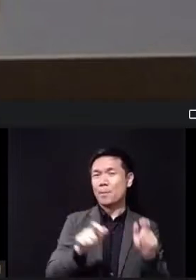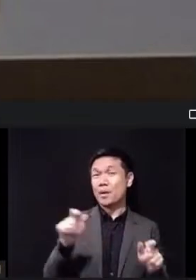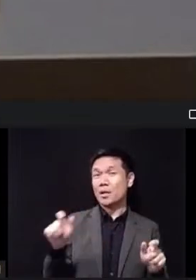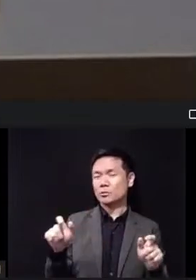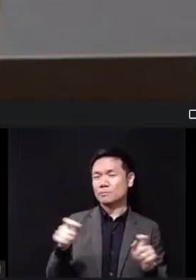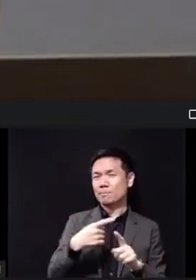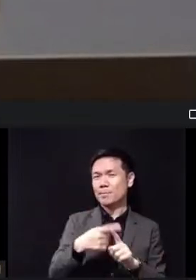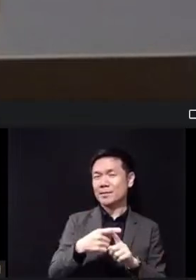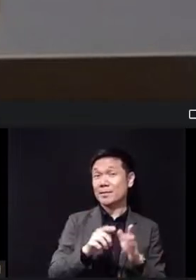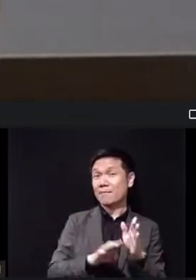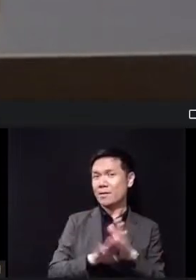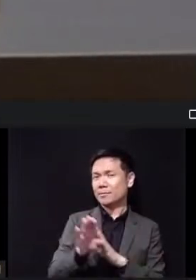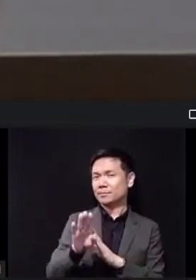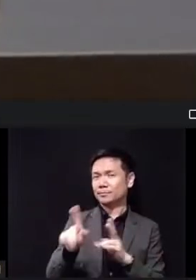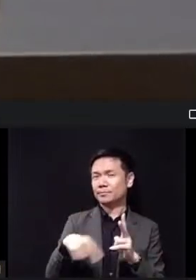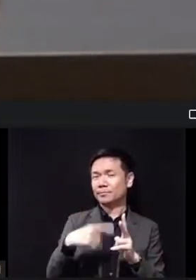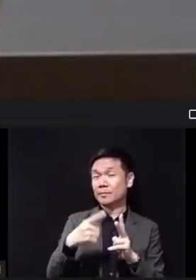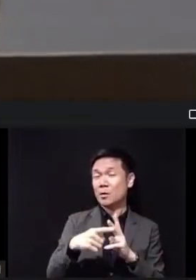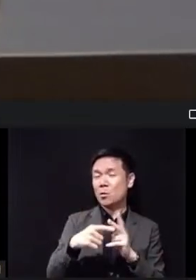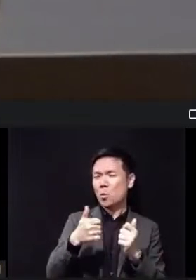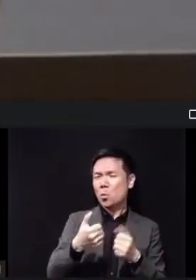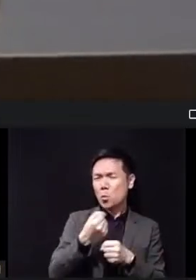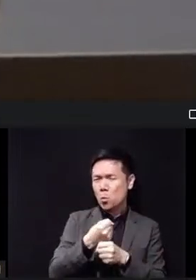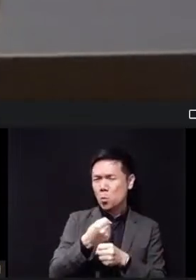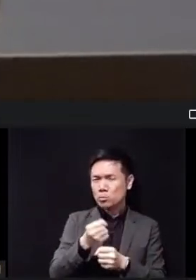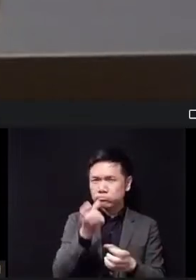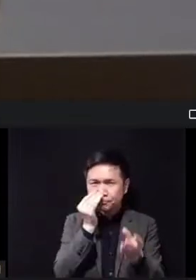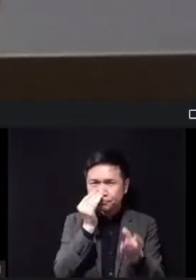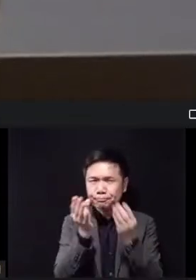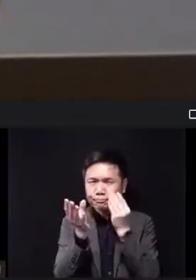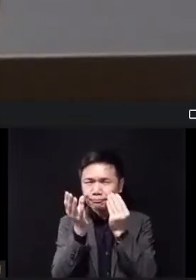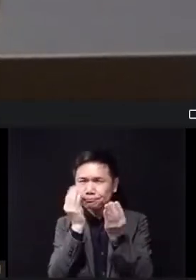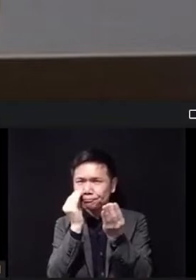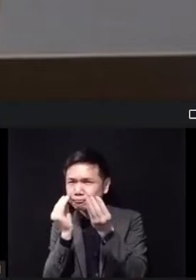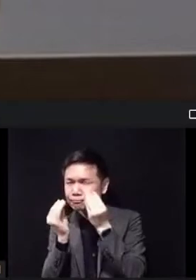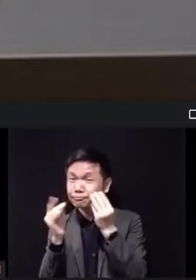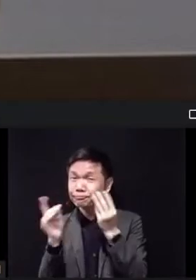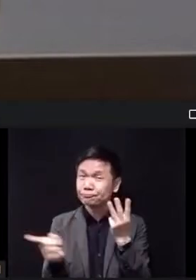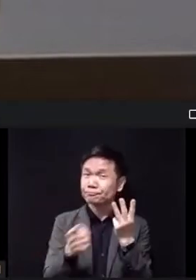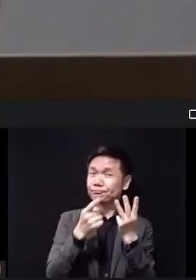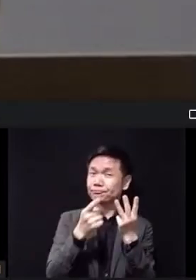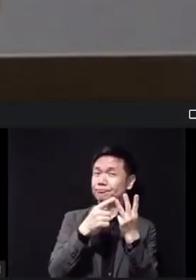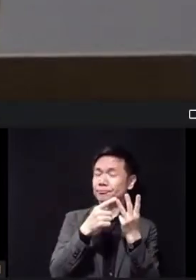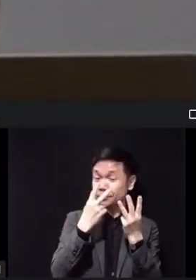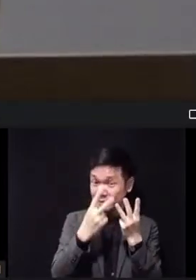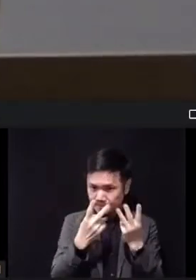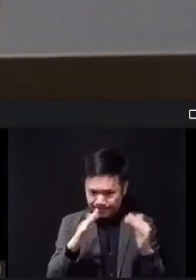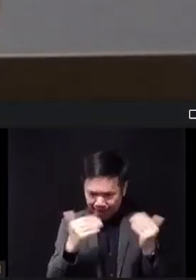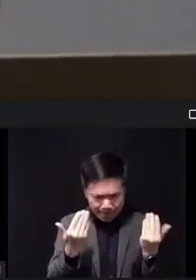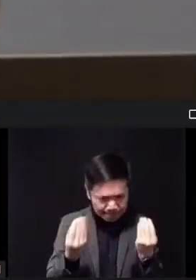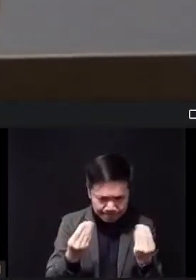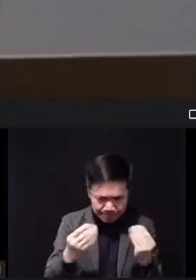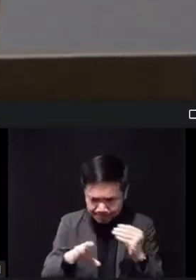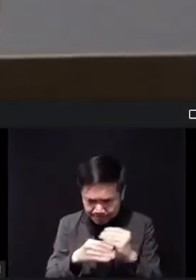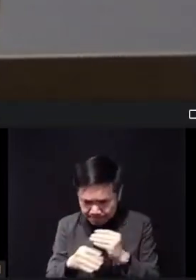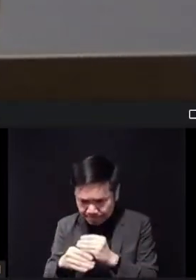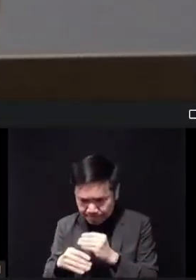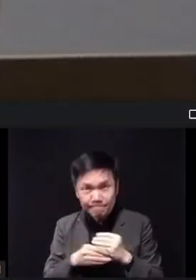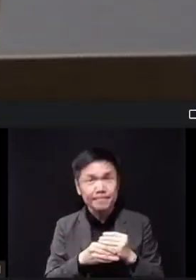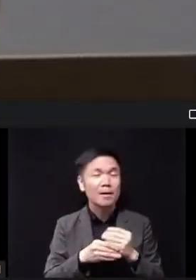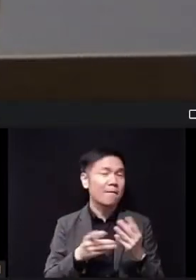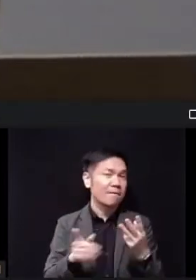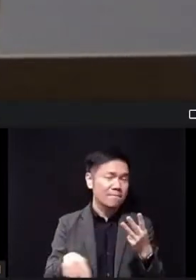and Development. We have reviewed good practices and lessons learned. We identified gaps and challenges in